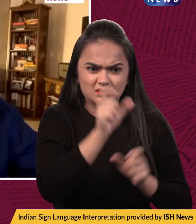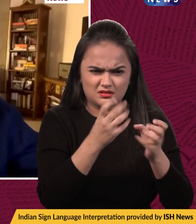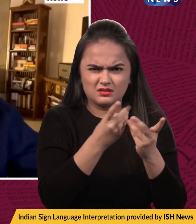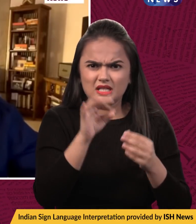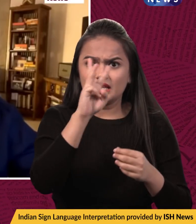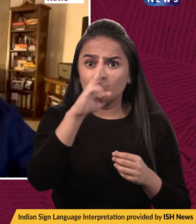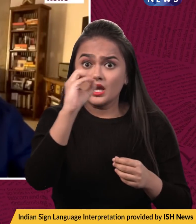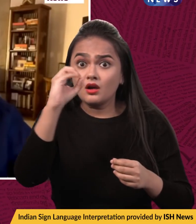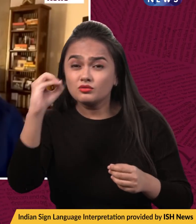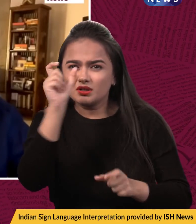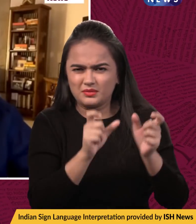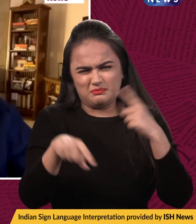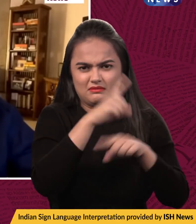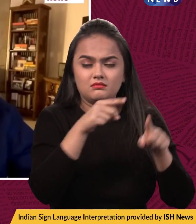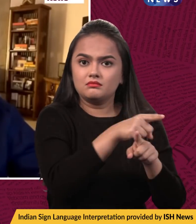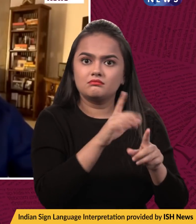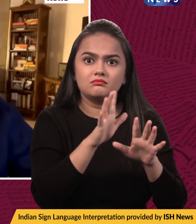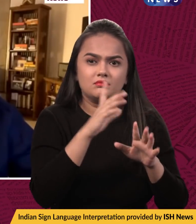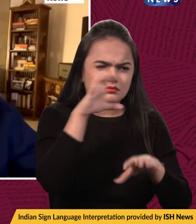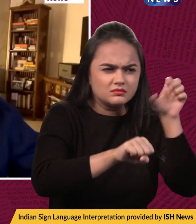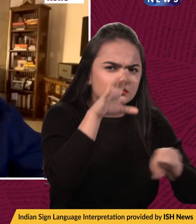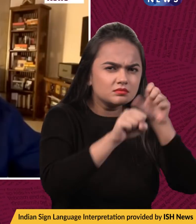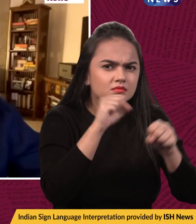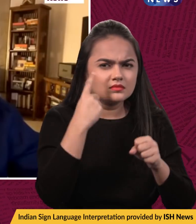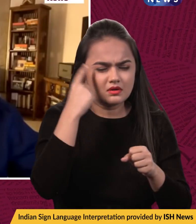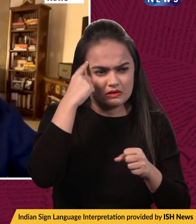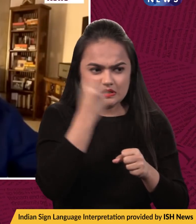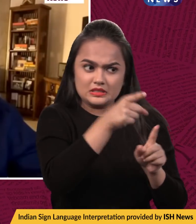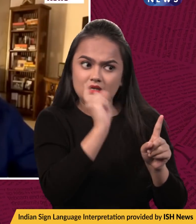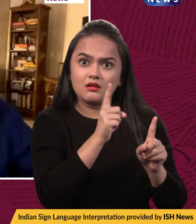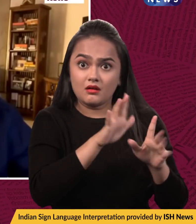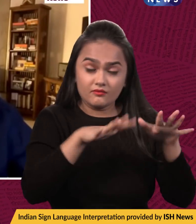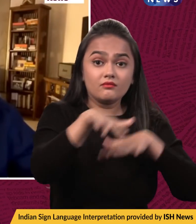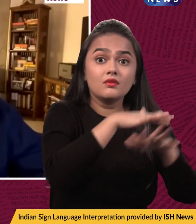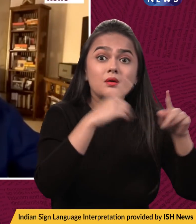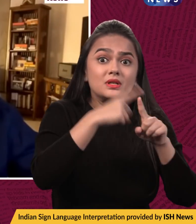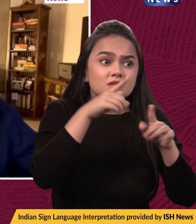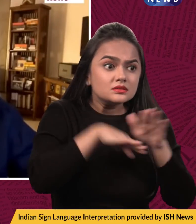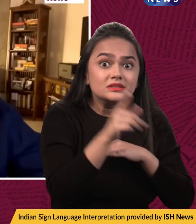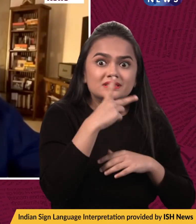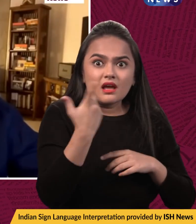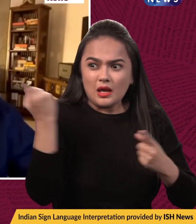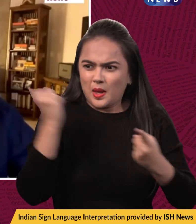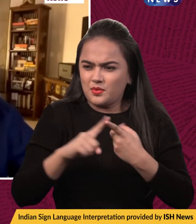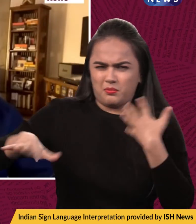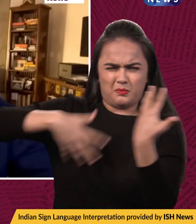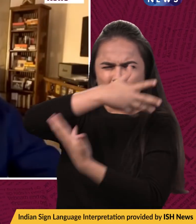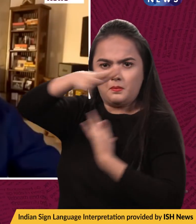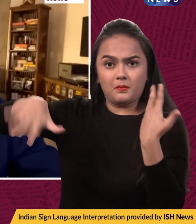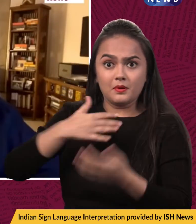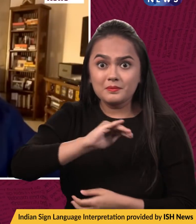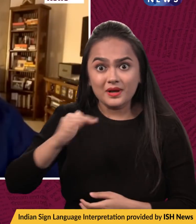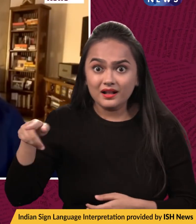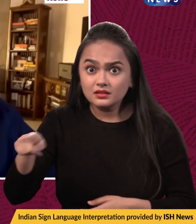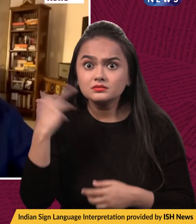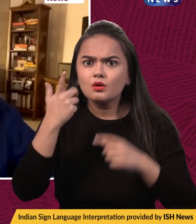least 300 suspects following the unrest. Quoted by Al Jazeera, Hindu and Outlook, where the violence erupted across